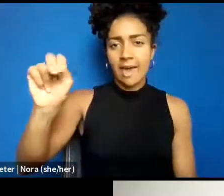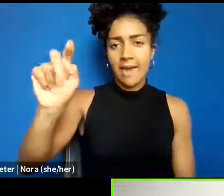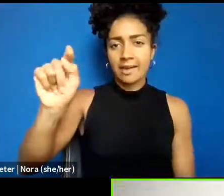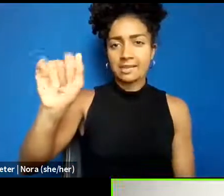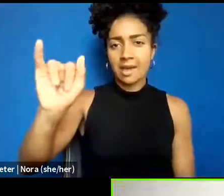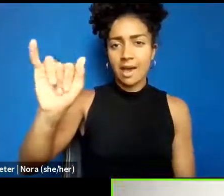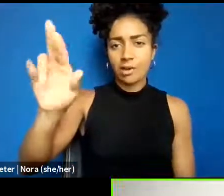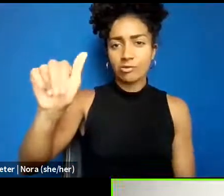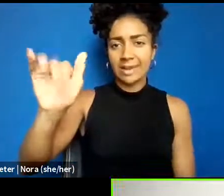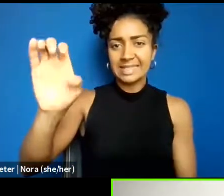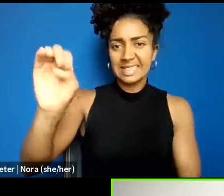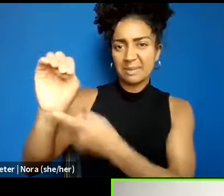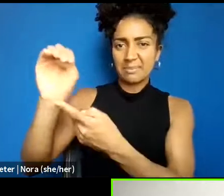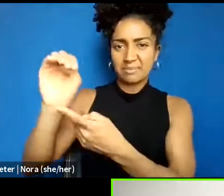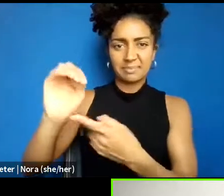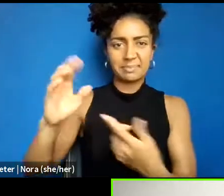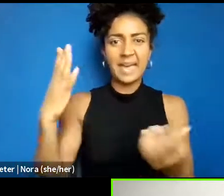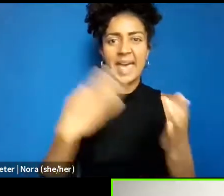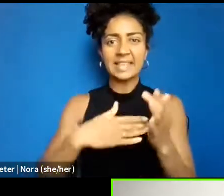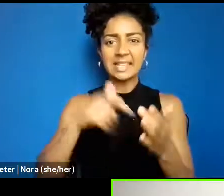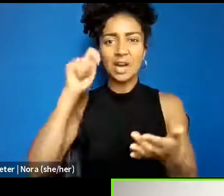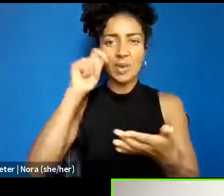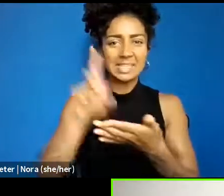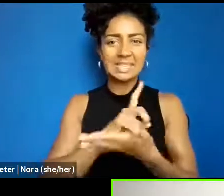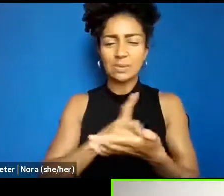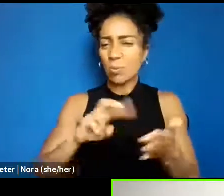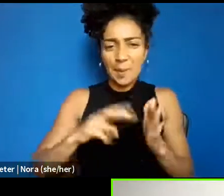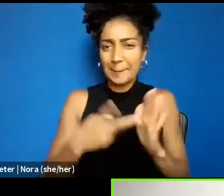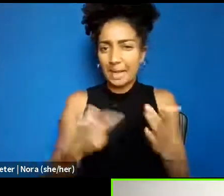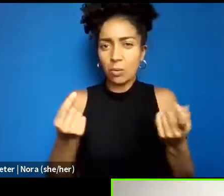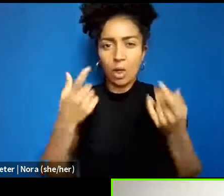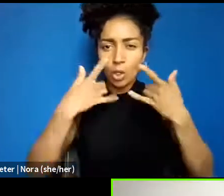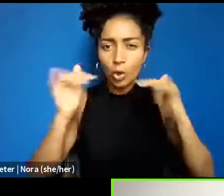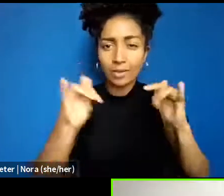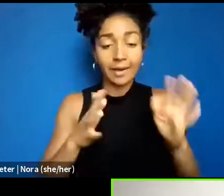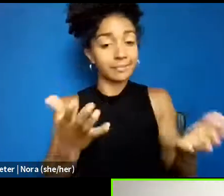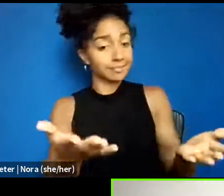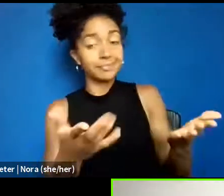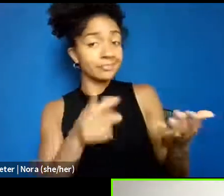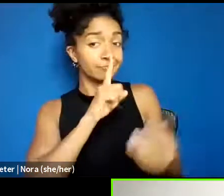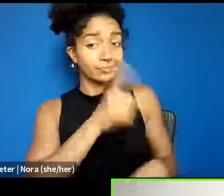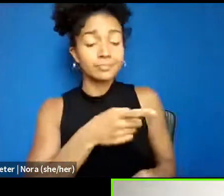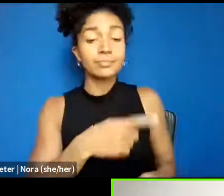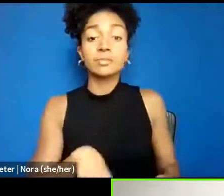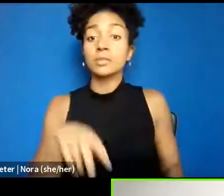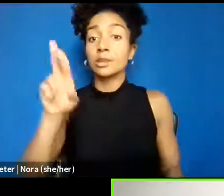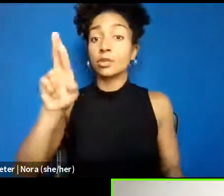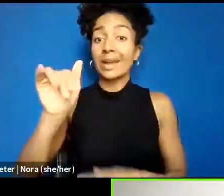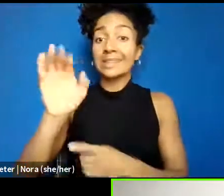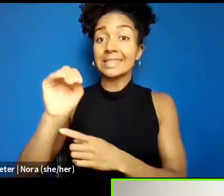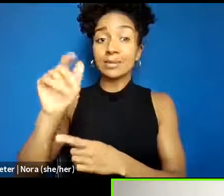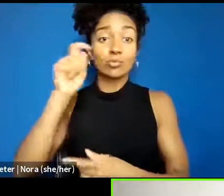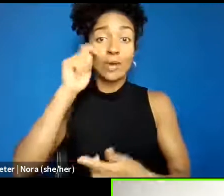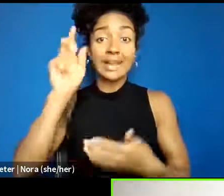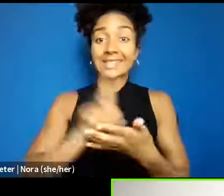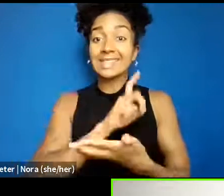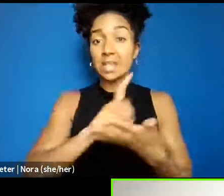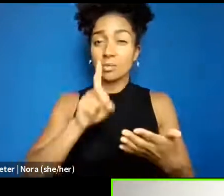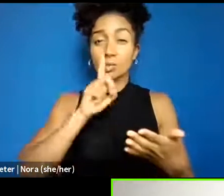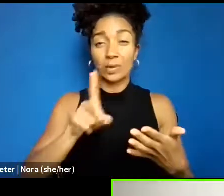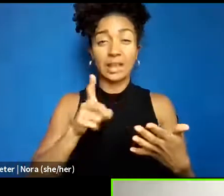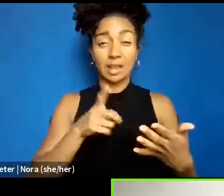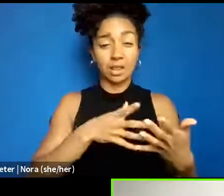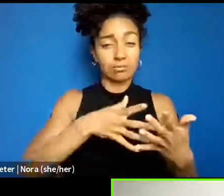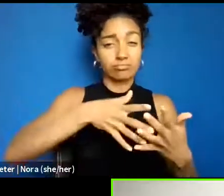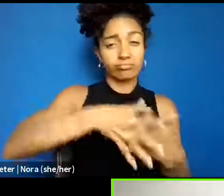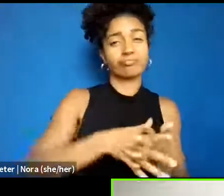for you? Sure. The reality is racism is embedded in all of these structures that